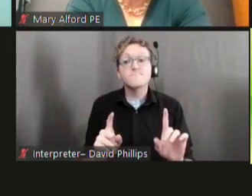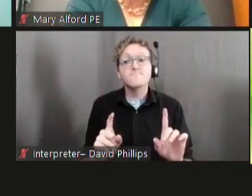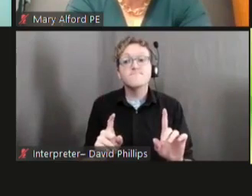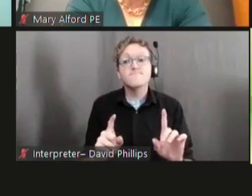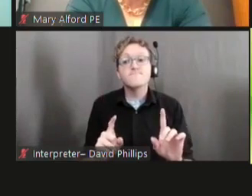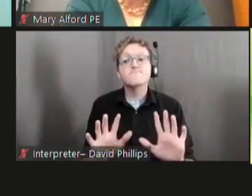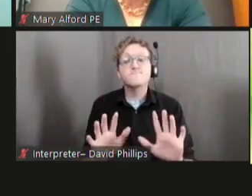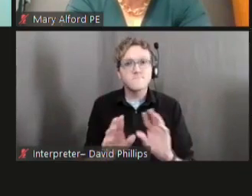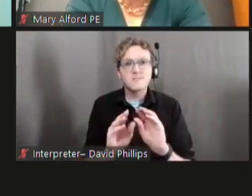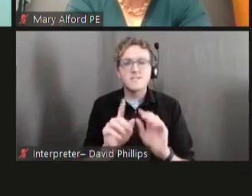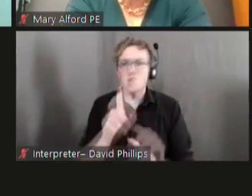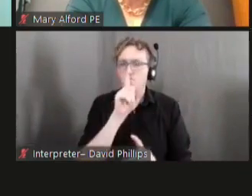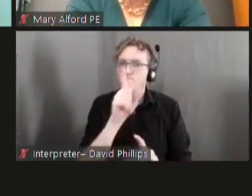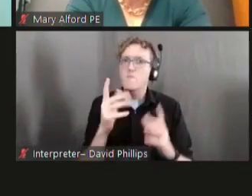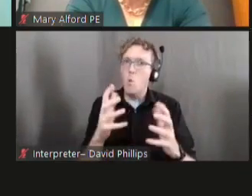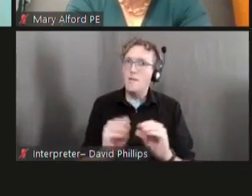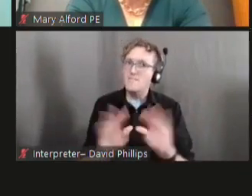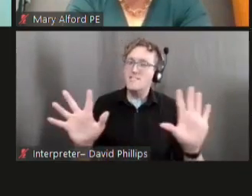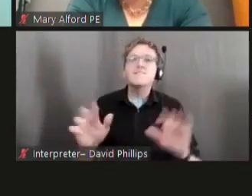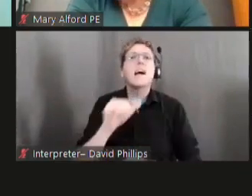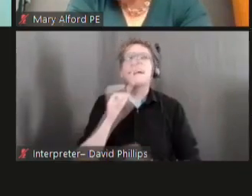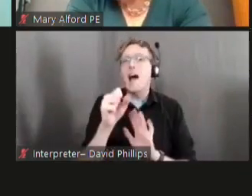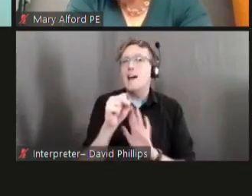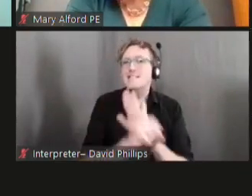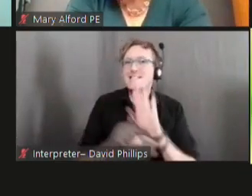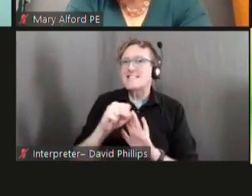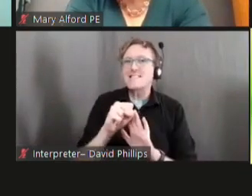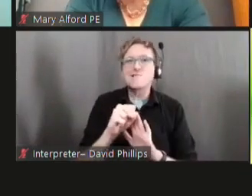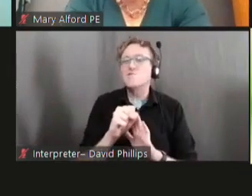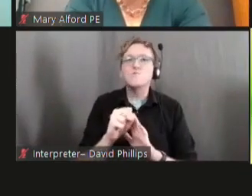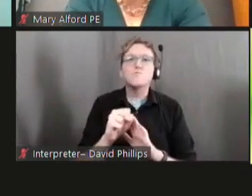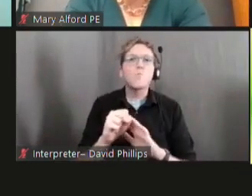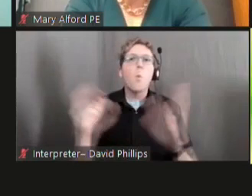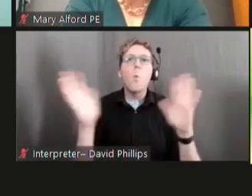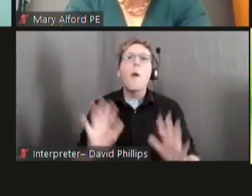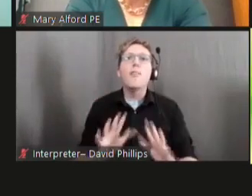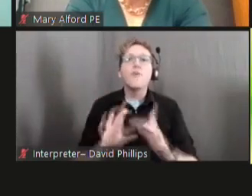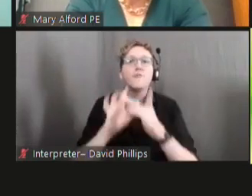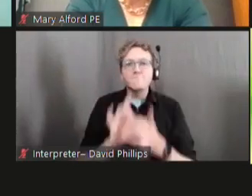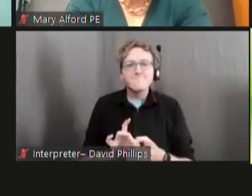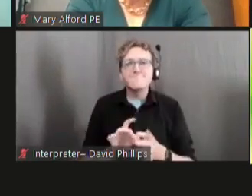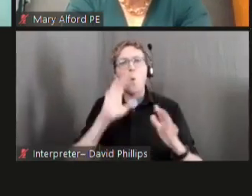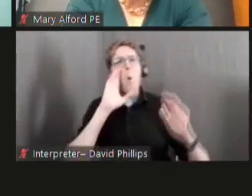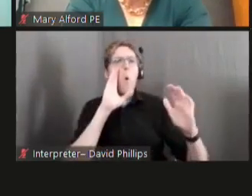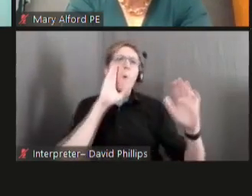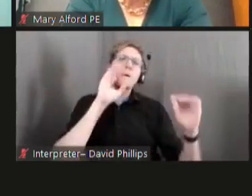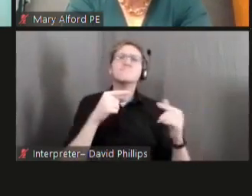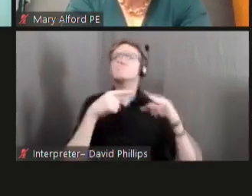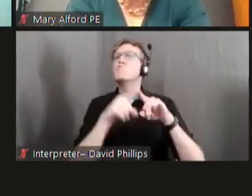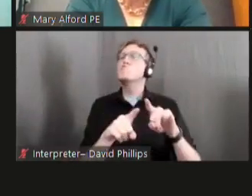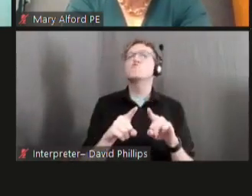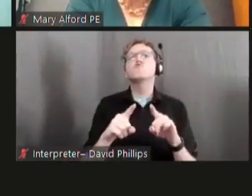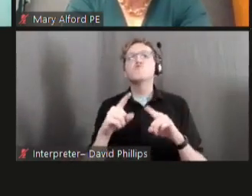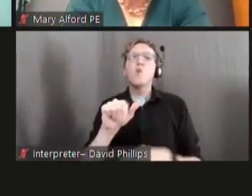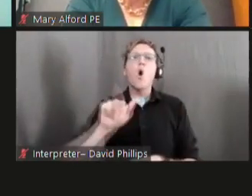very, very clear about this, some kind of seasonal surge, something that it can be expected by an epidemic that, you know, comes and